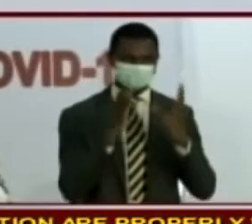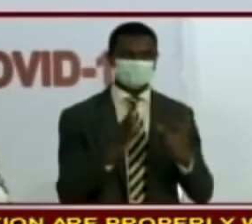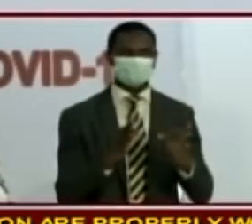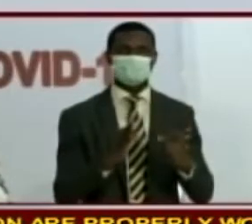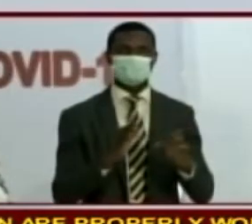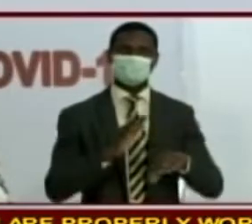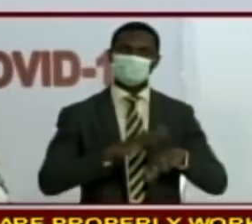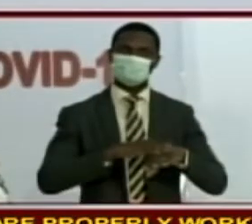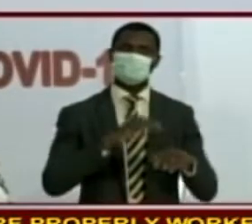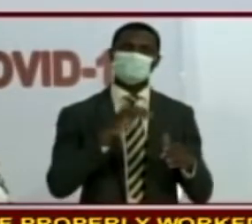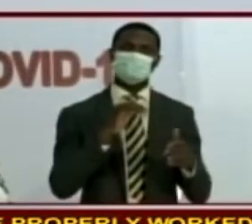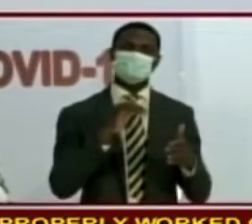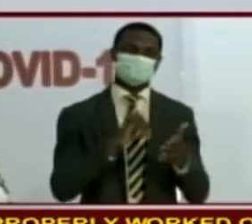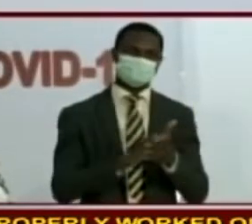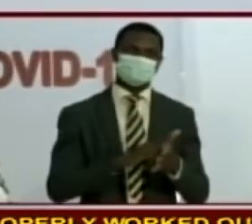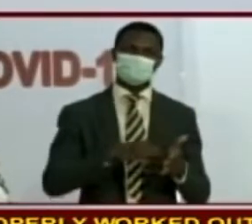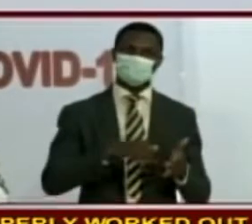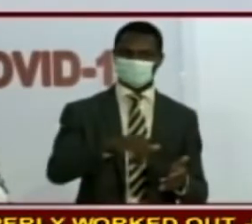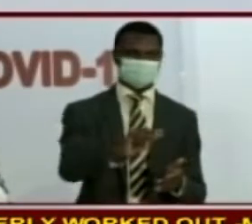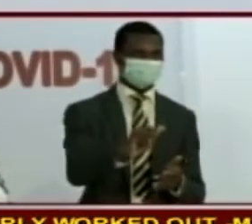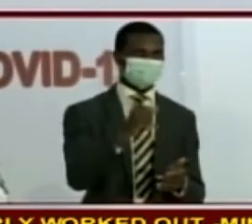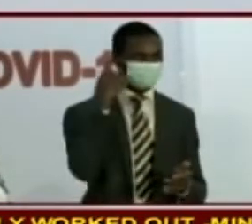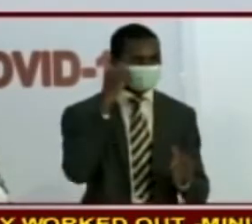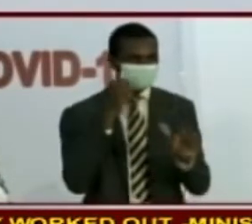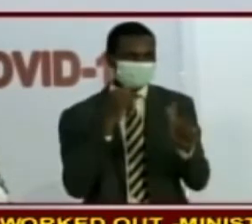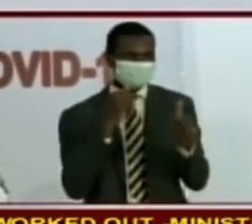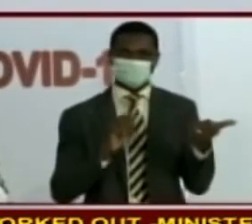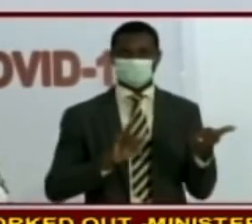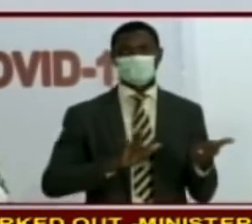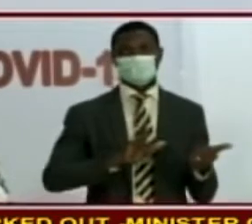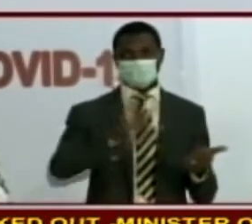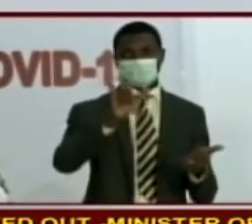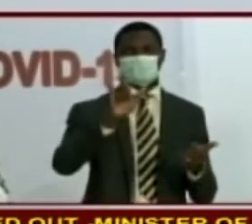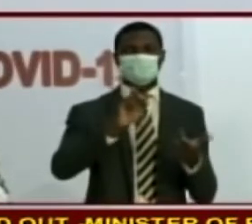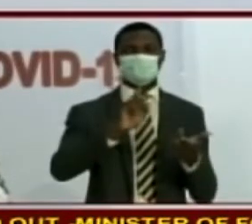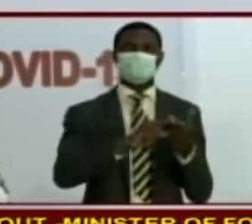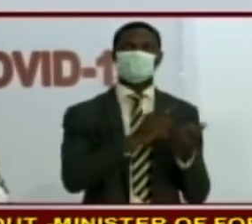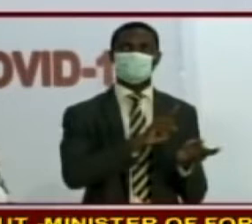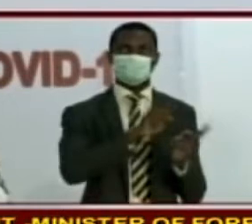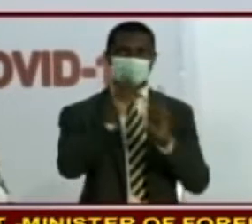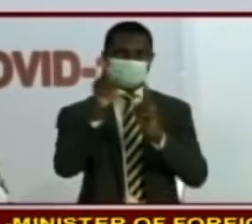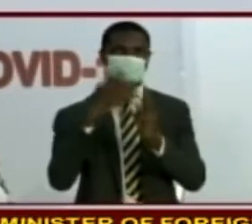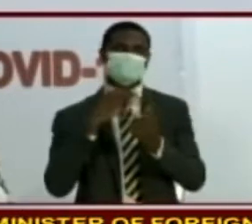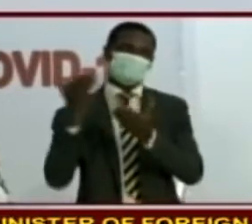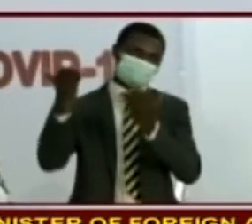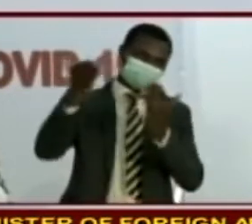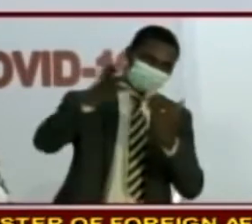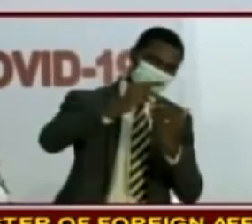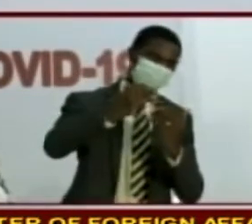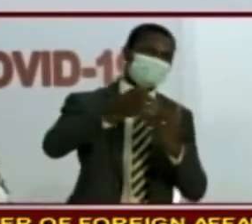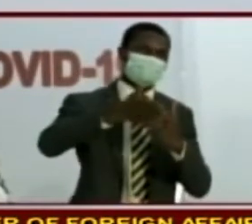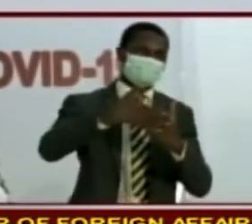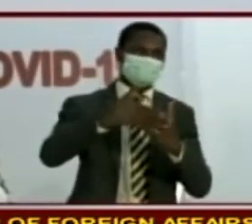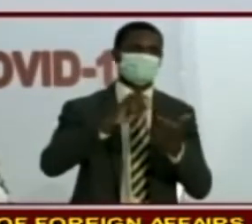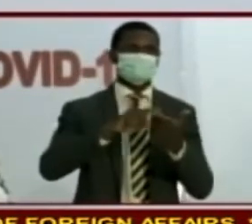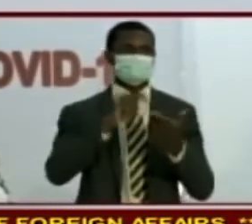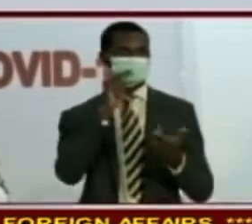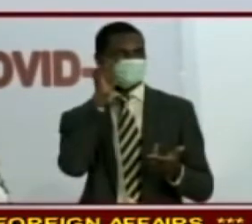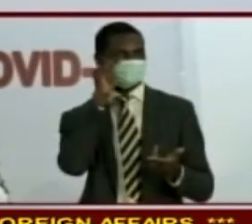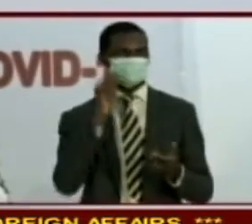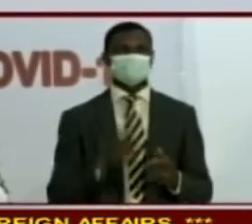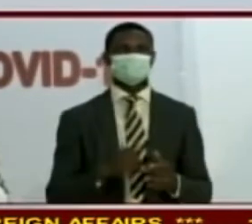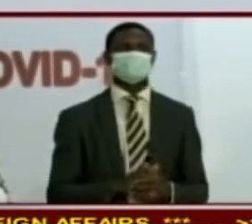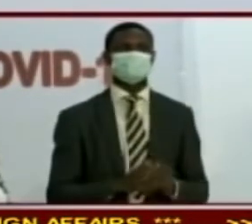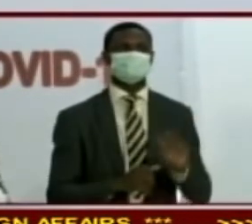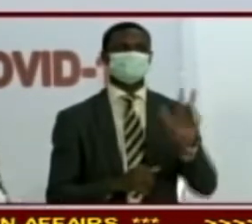to allow a foreign carrier to bring those Nigerians back. The third